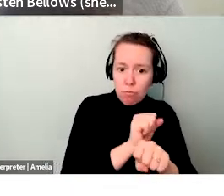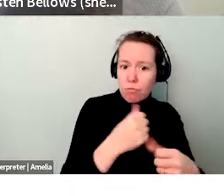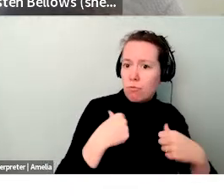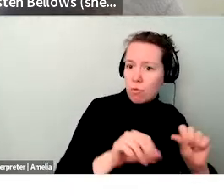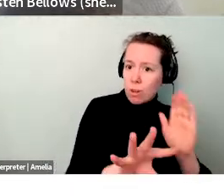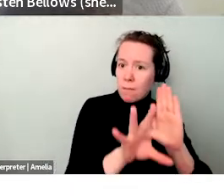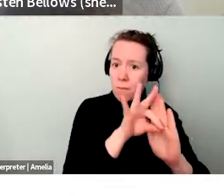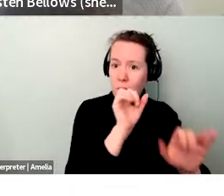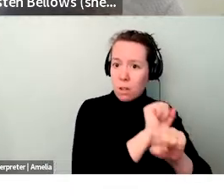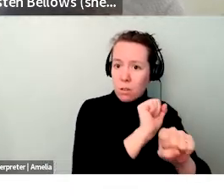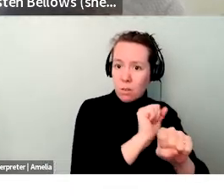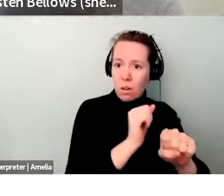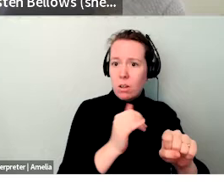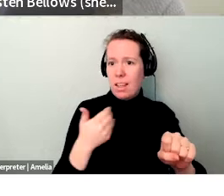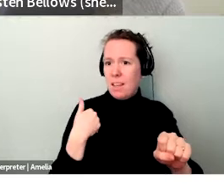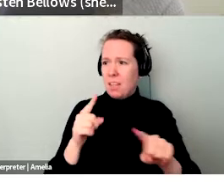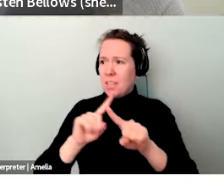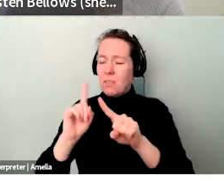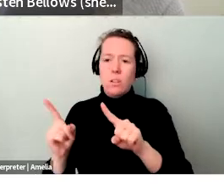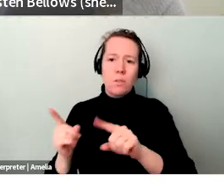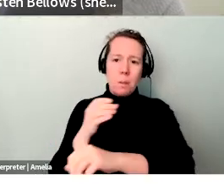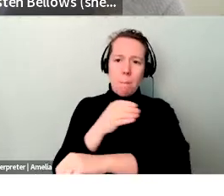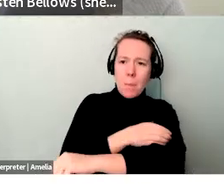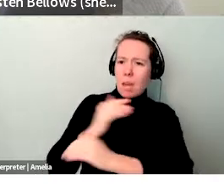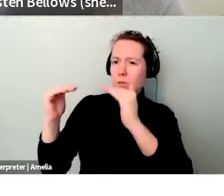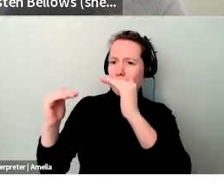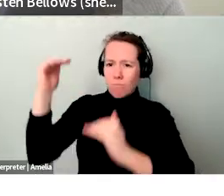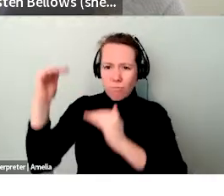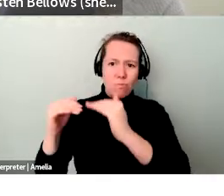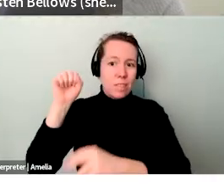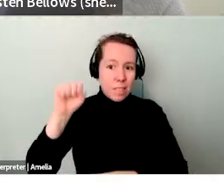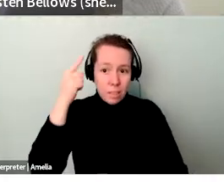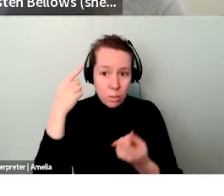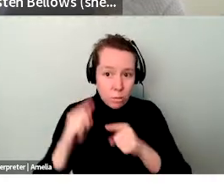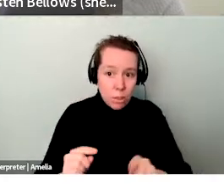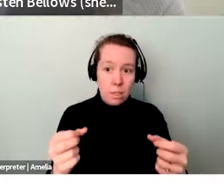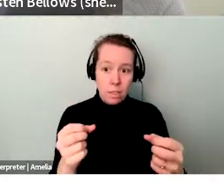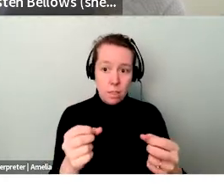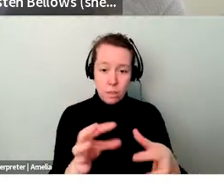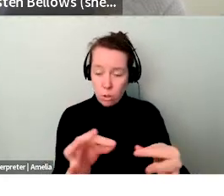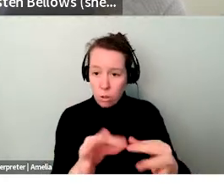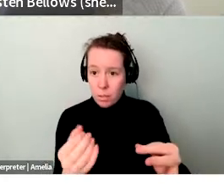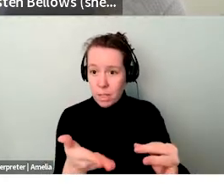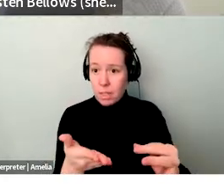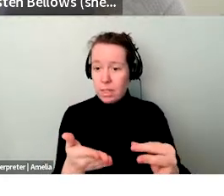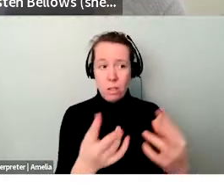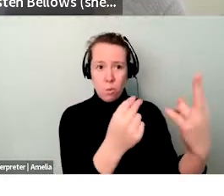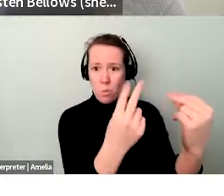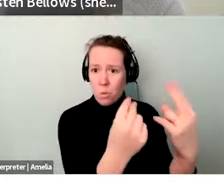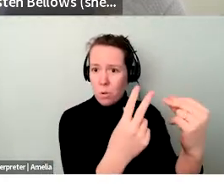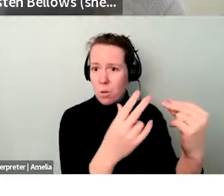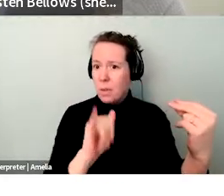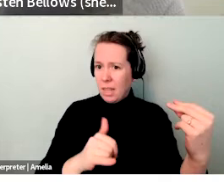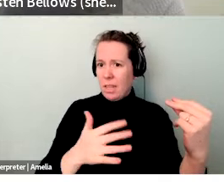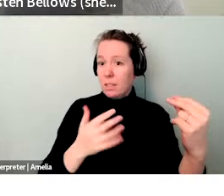and the messed up power dynamics for hiring process. Yes. Never getting answers back. Yeah. Competition and